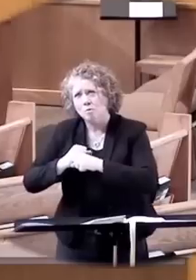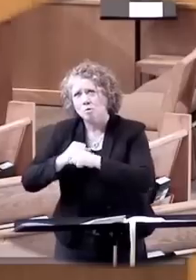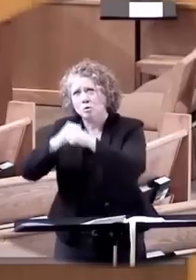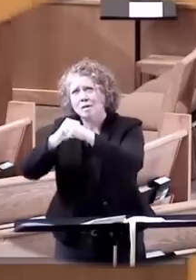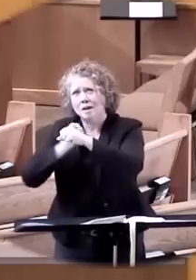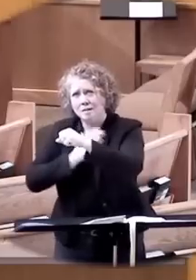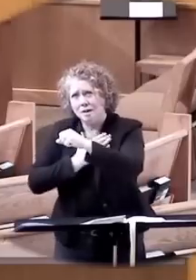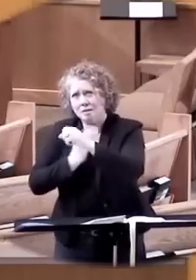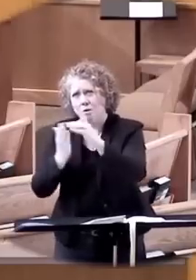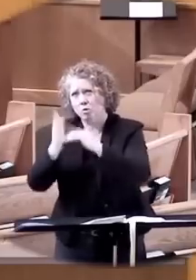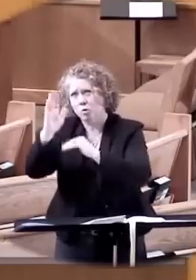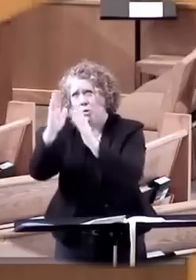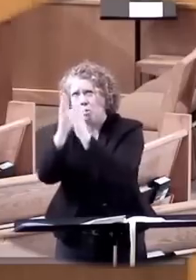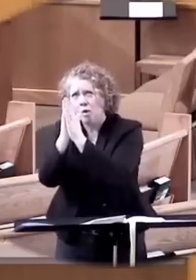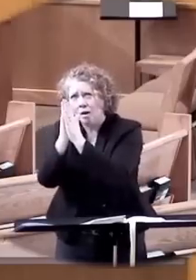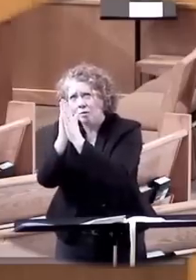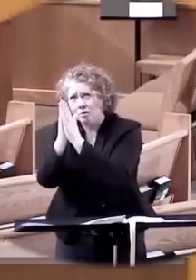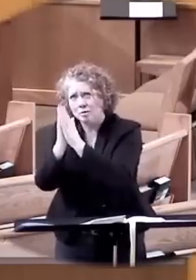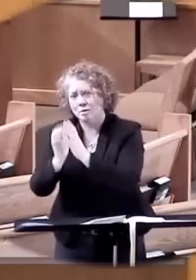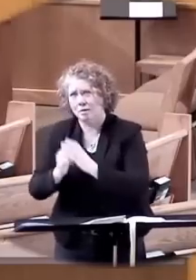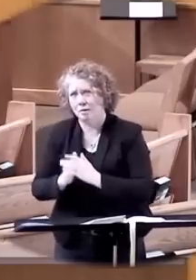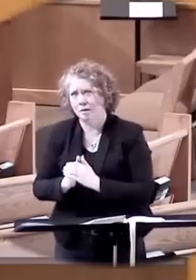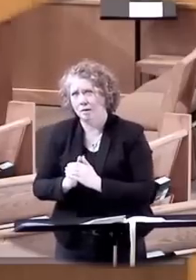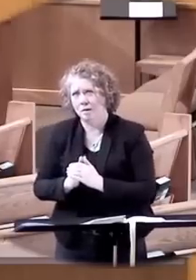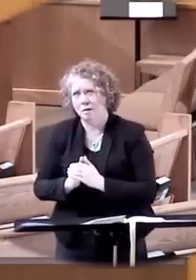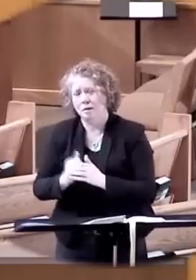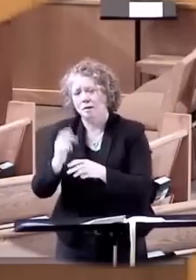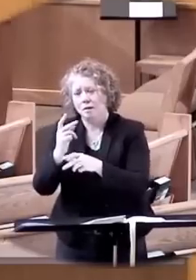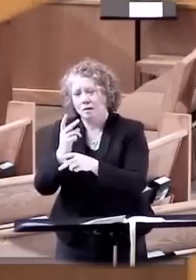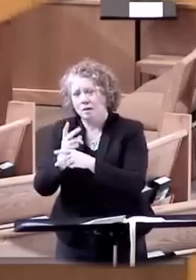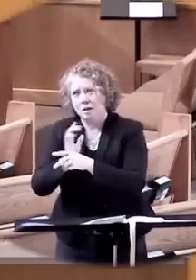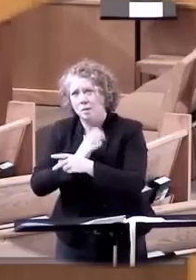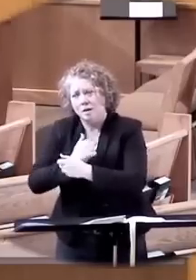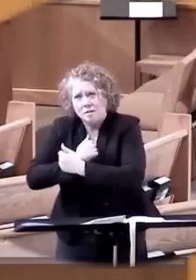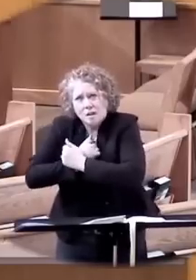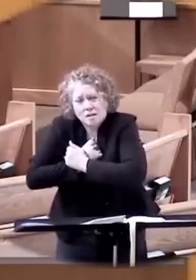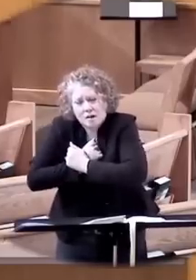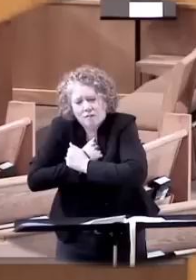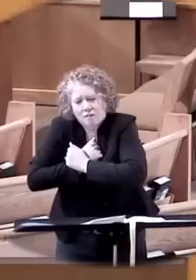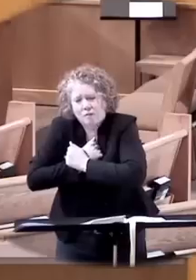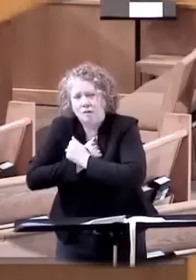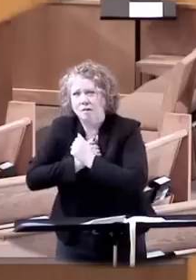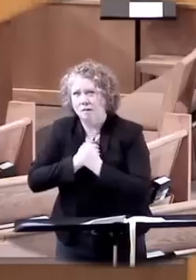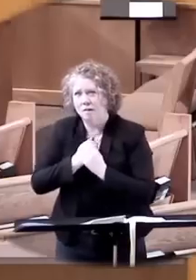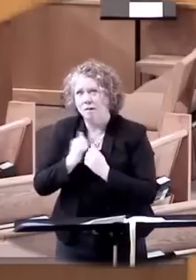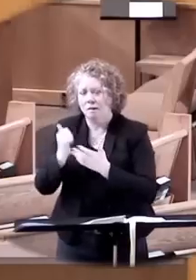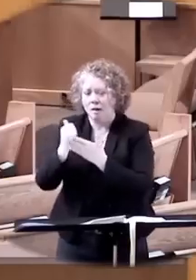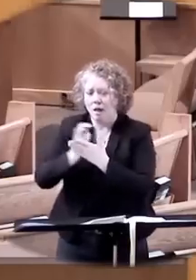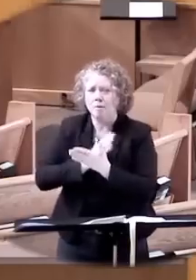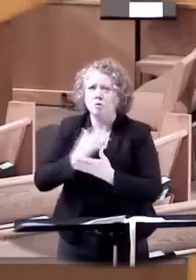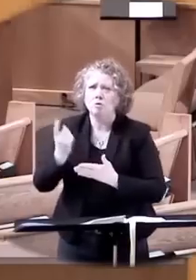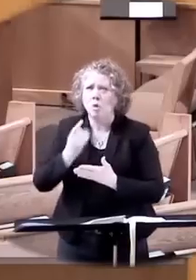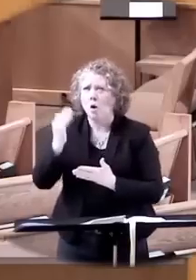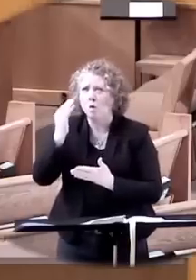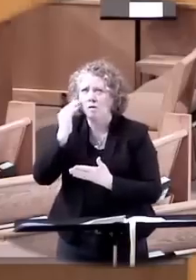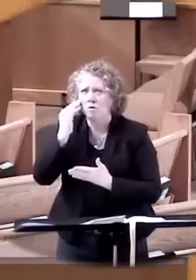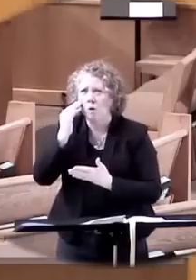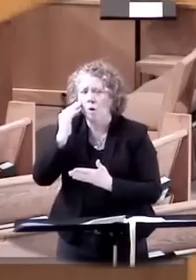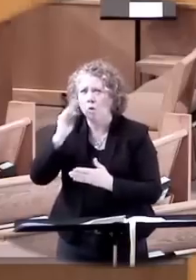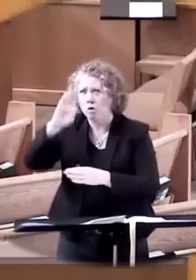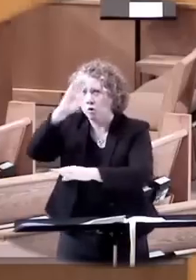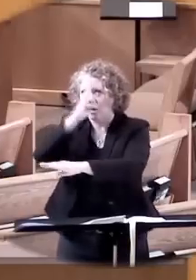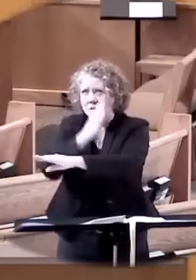protection. Keep us in the embrace of your arms. Help us always to know the love of your Son,